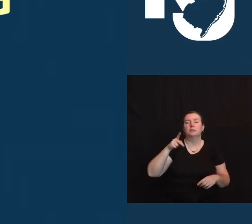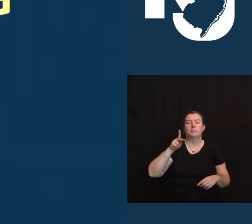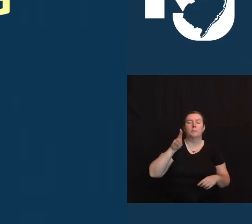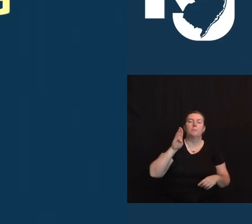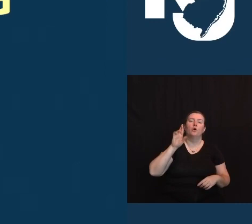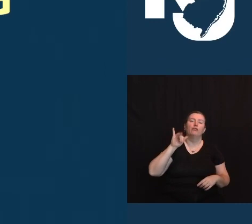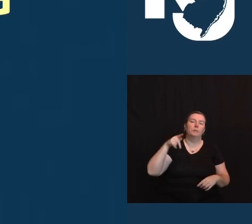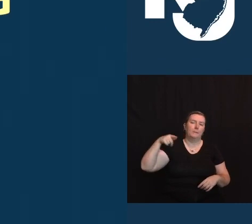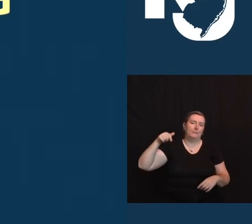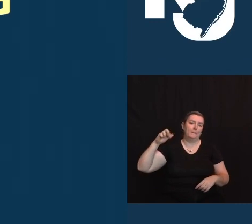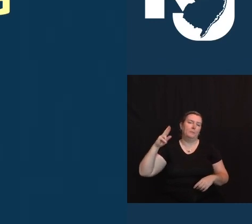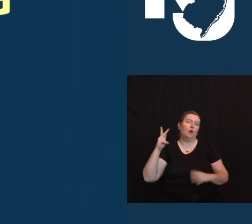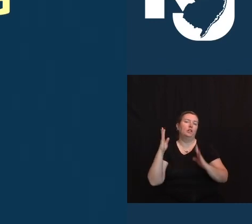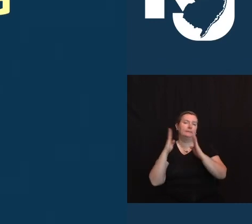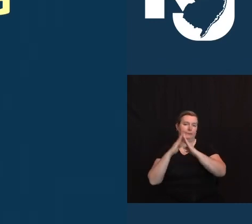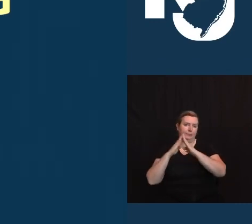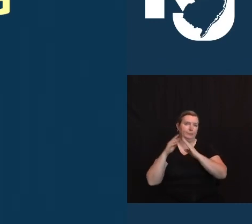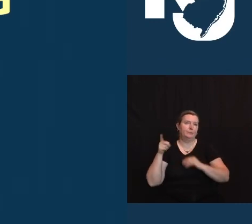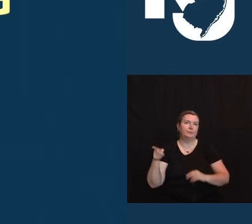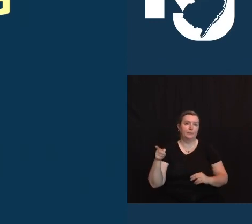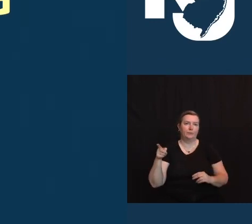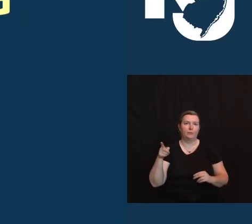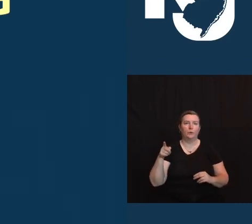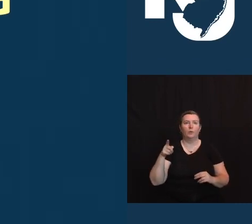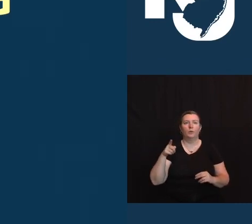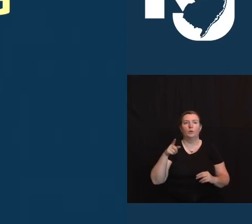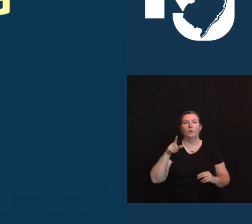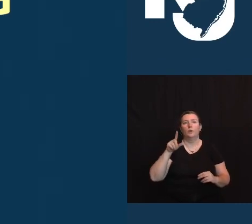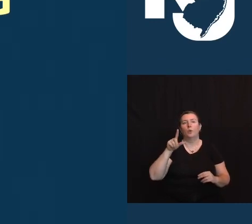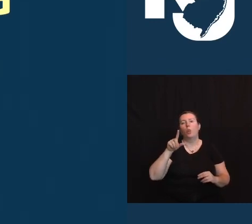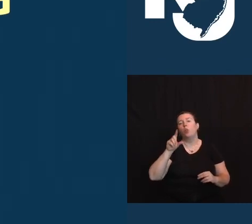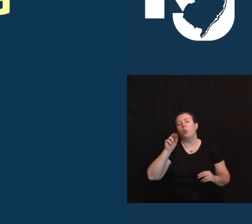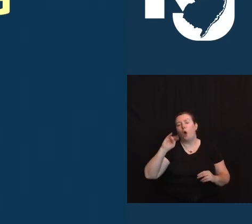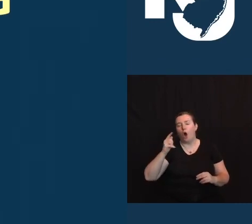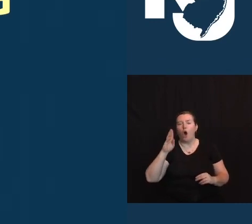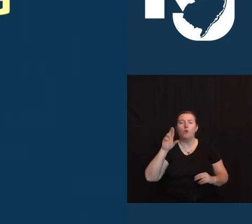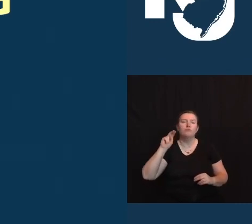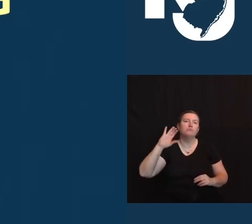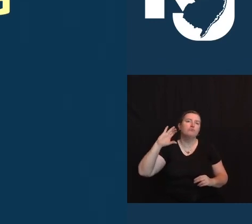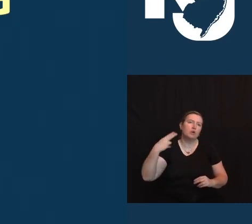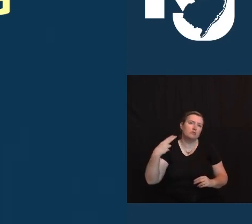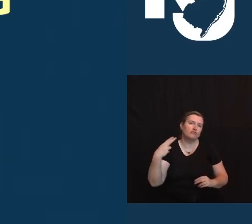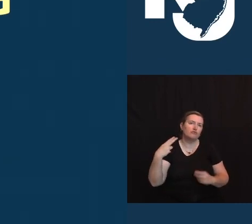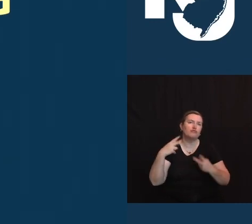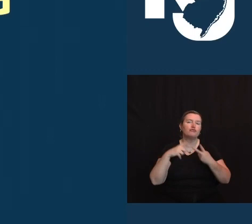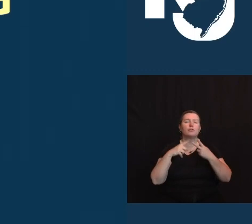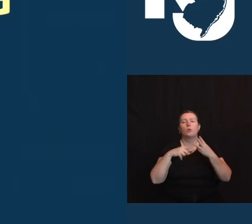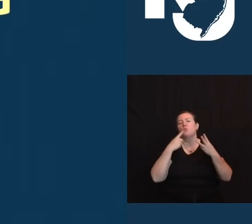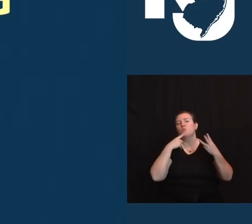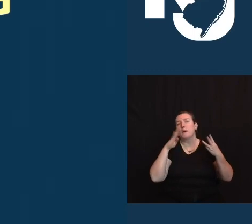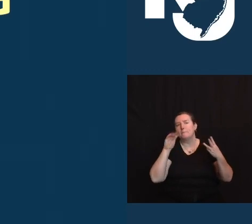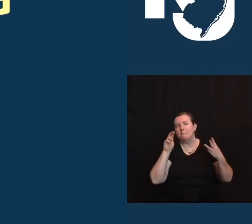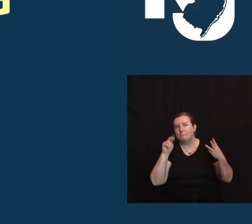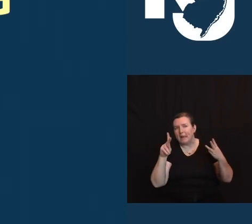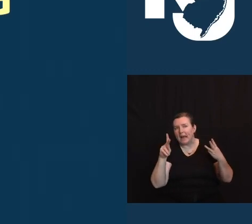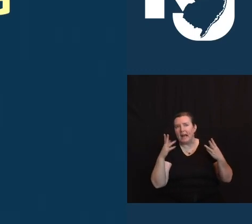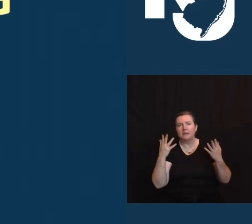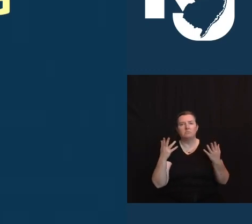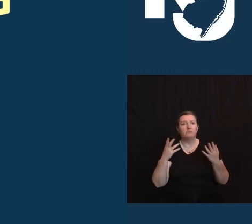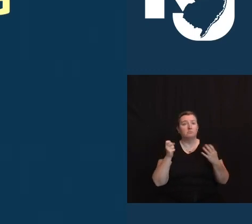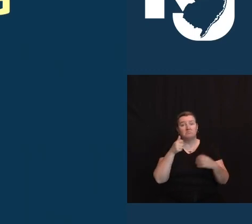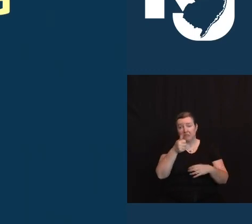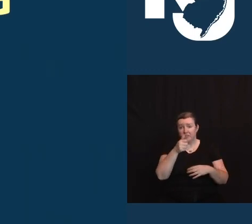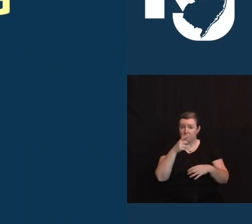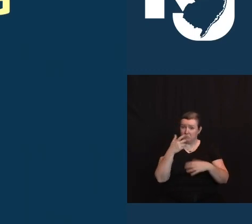Neptune, Long Branch, and right across the river from me, Red Bank. Anyone can simply walk up and get tested. No appointment is